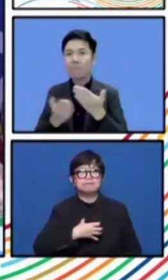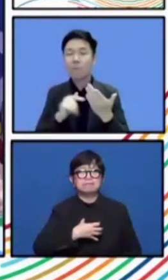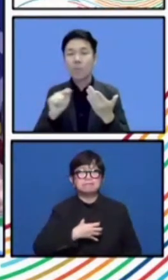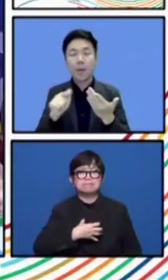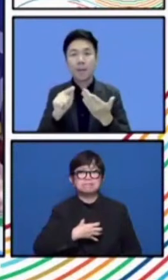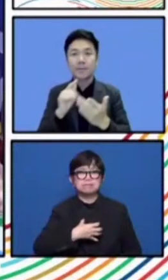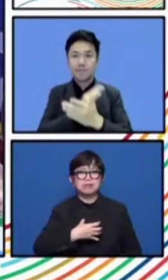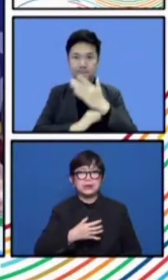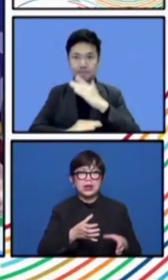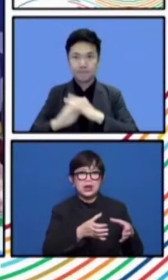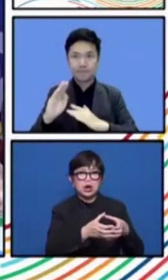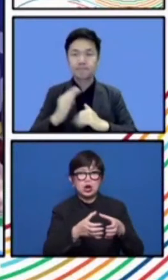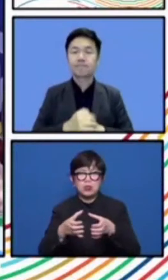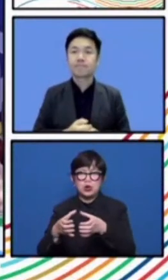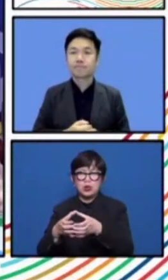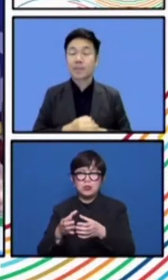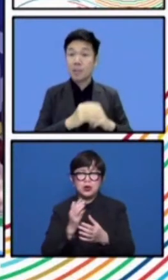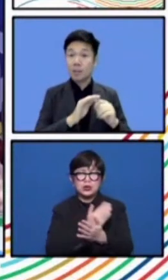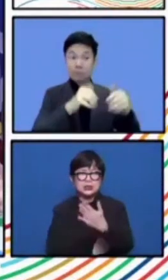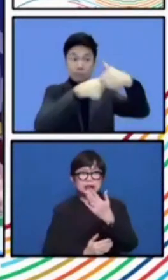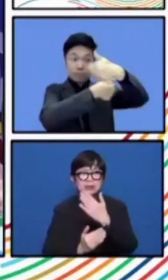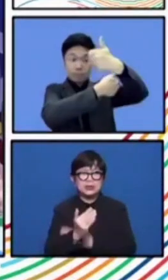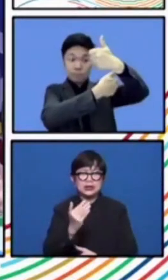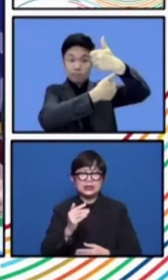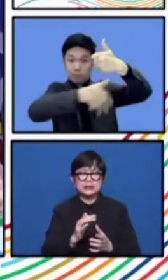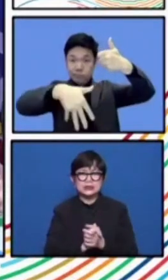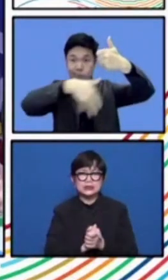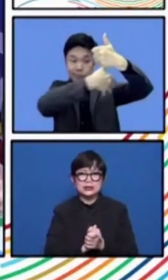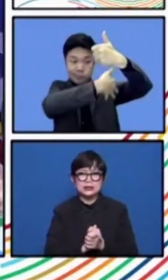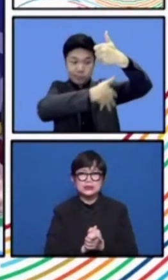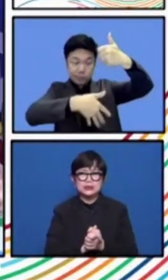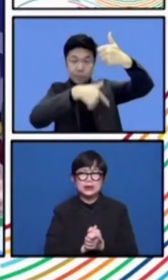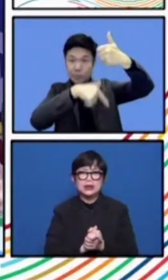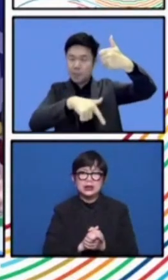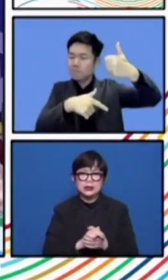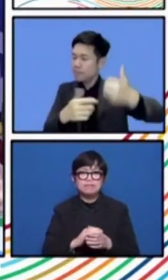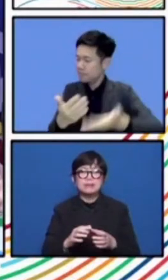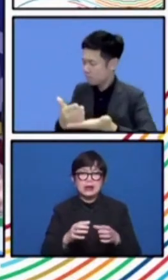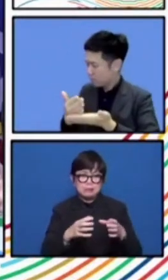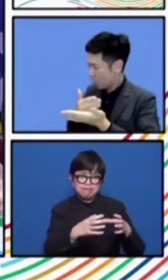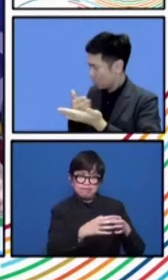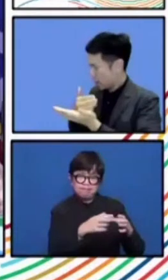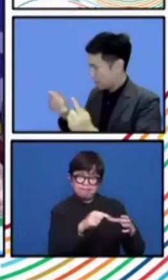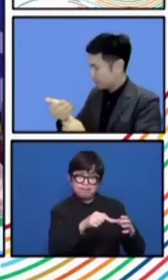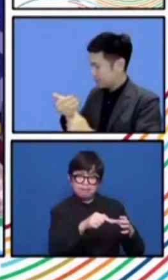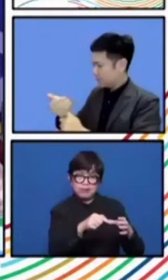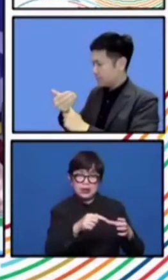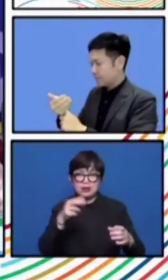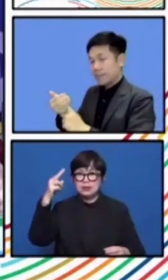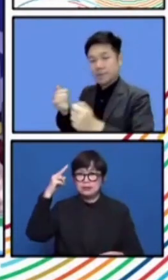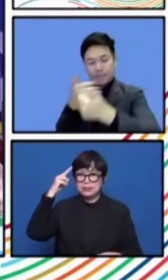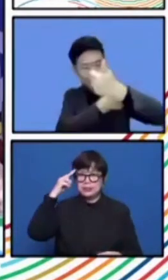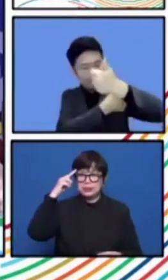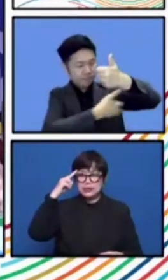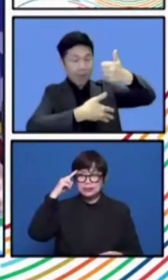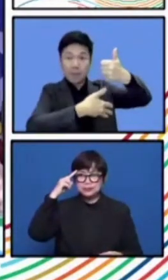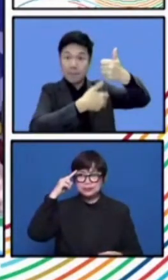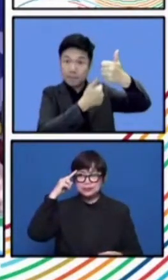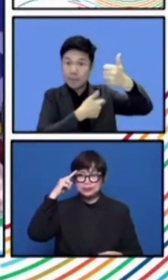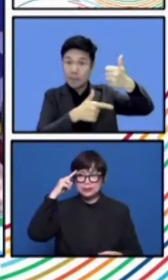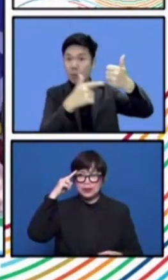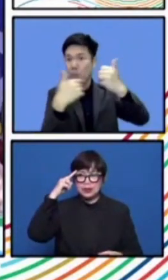empowered to give guardianship rights also and these committees are headed by District magistrates in our country